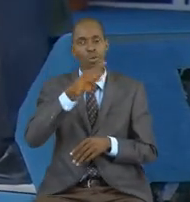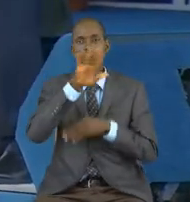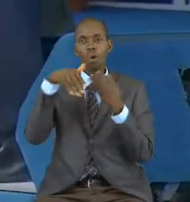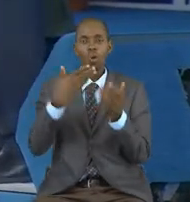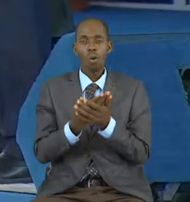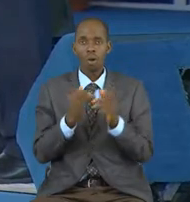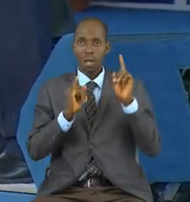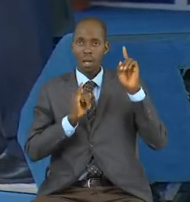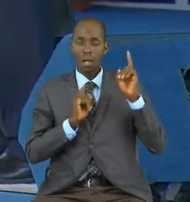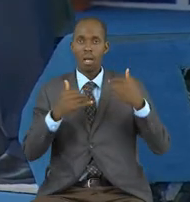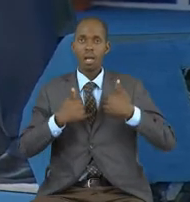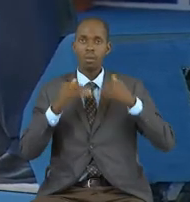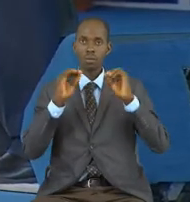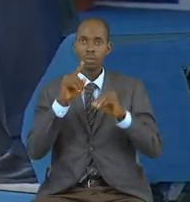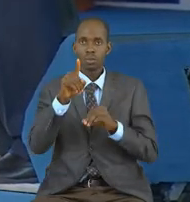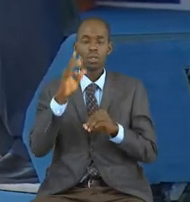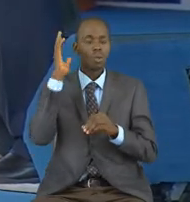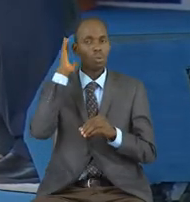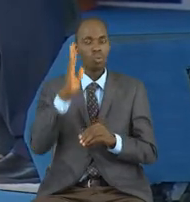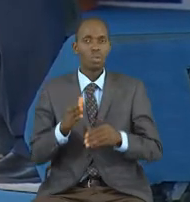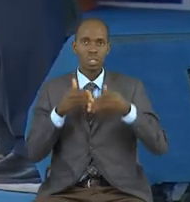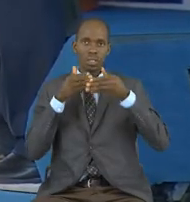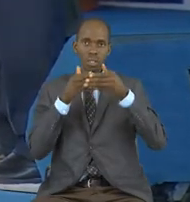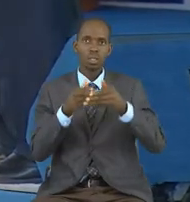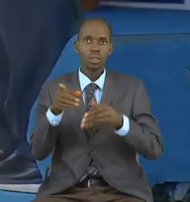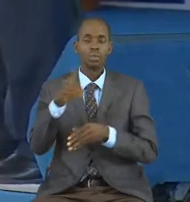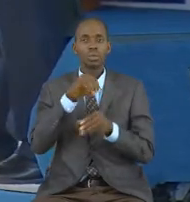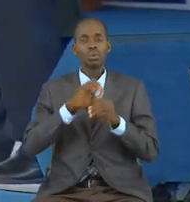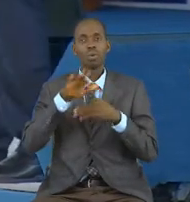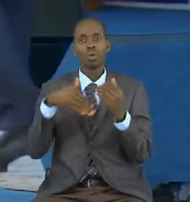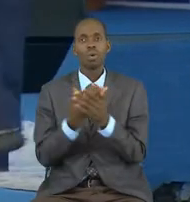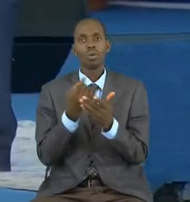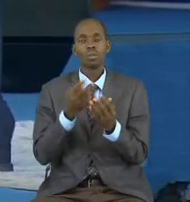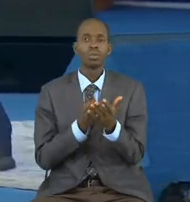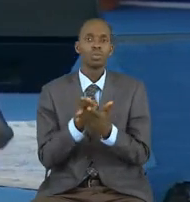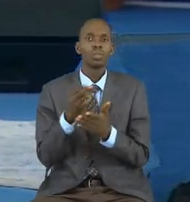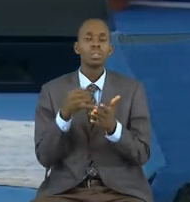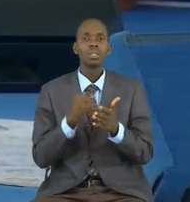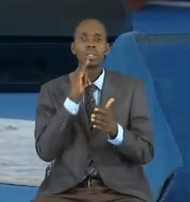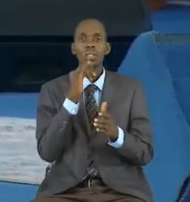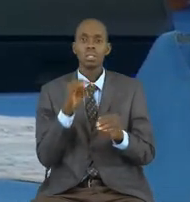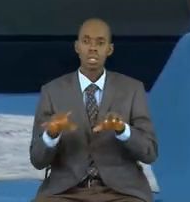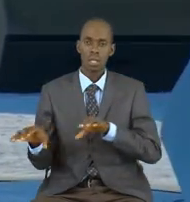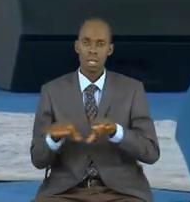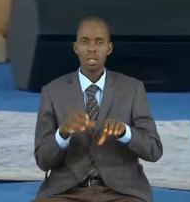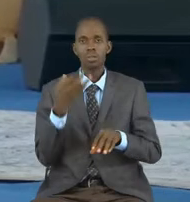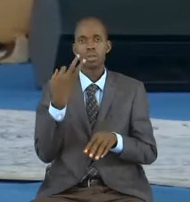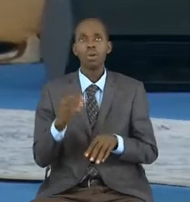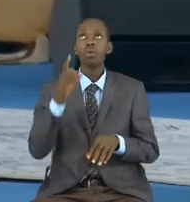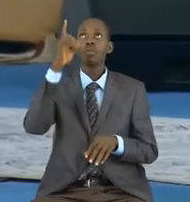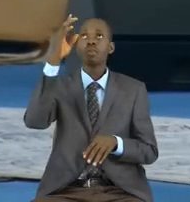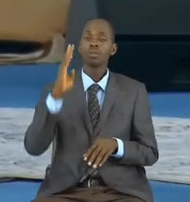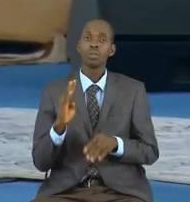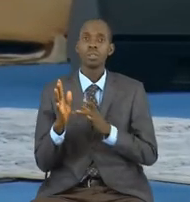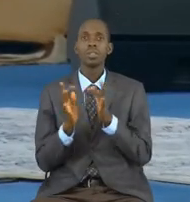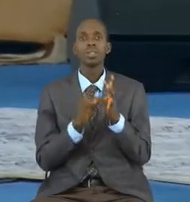will guide you into the truth. All the truth is the act of God. Jesus said,